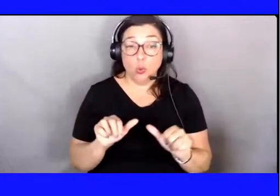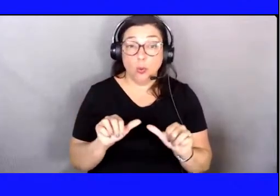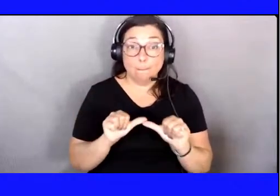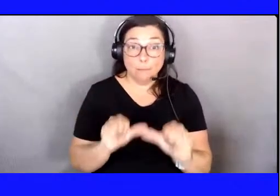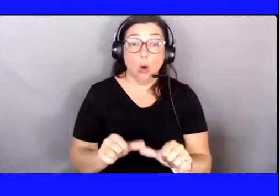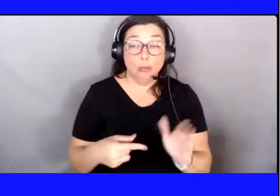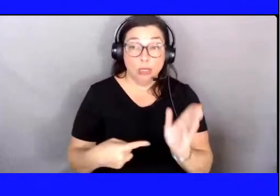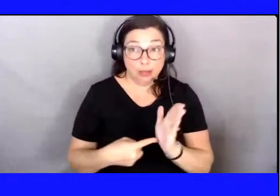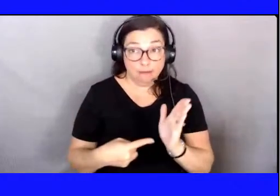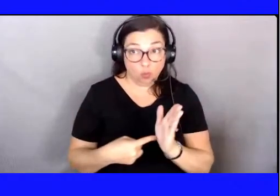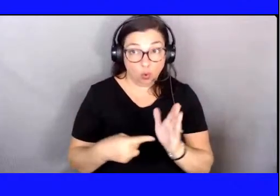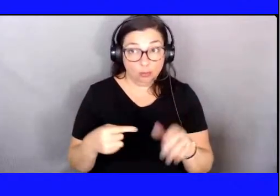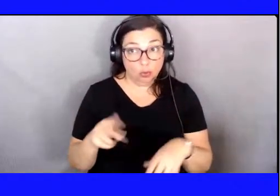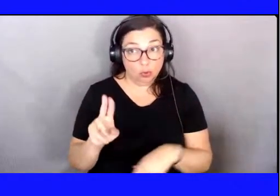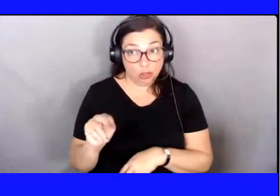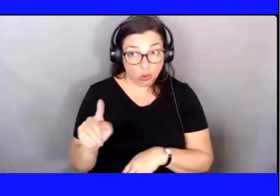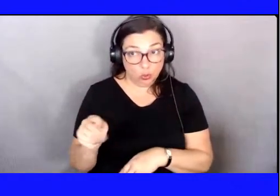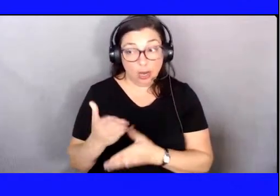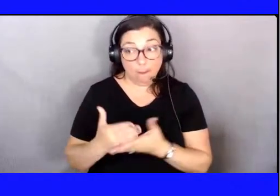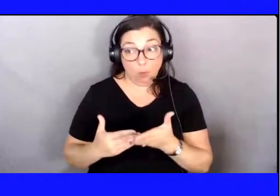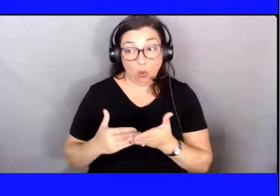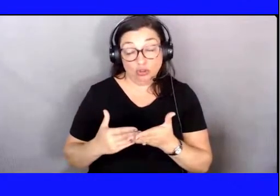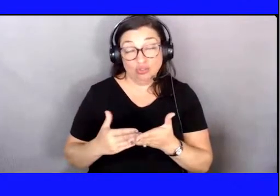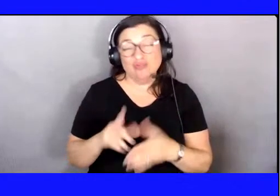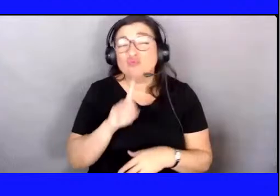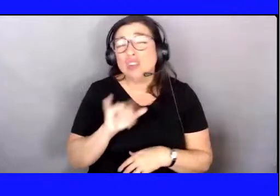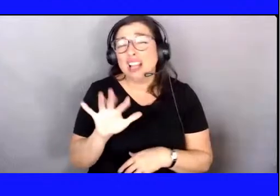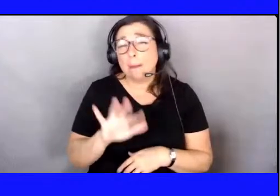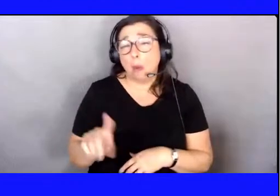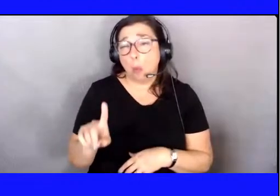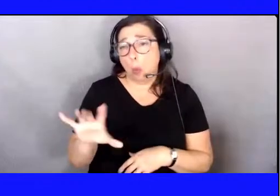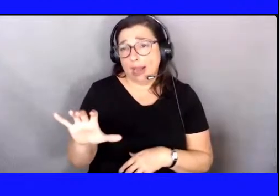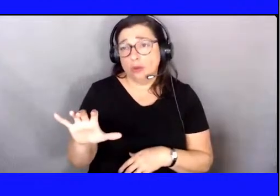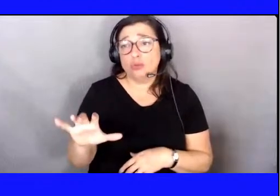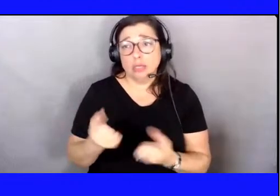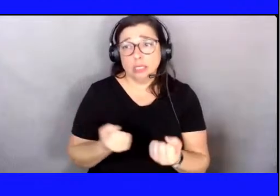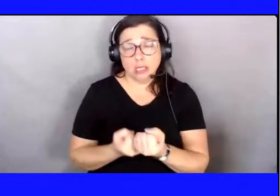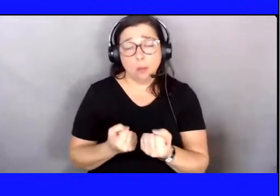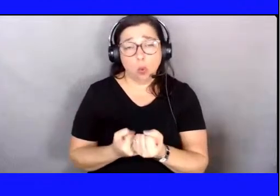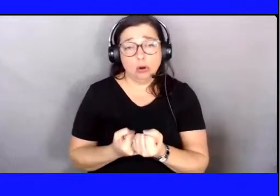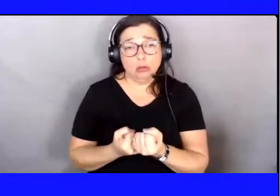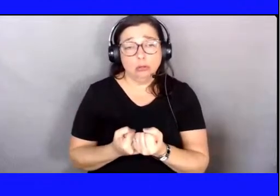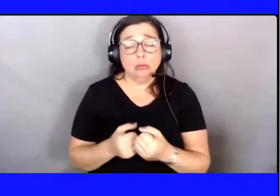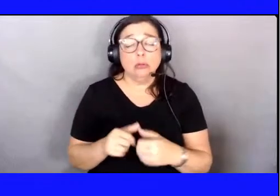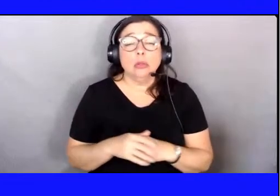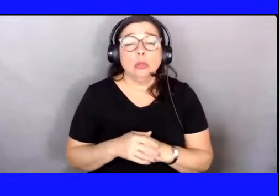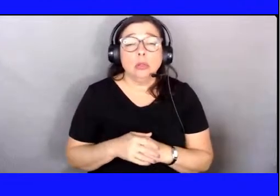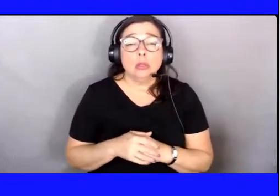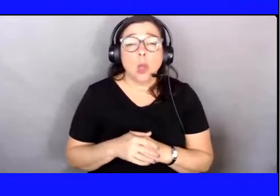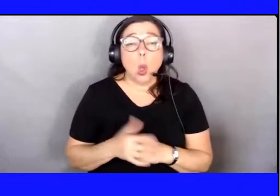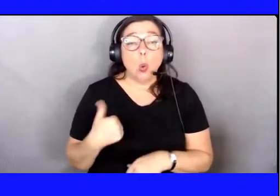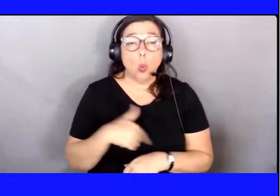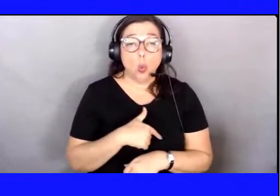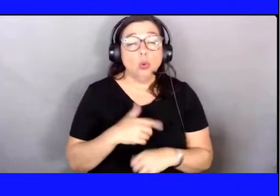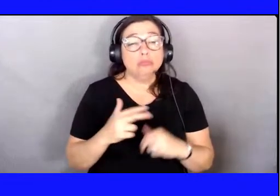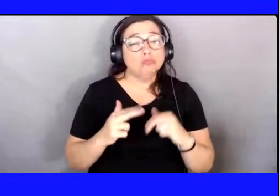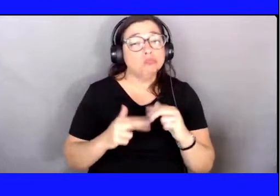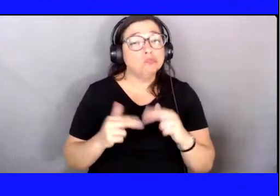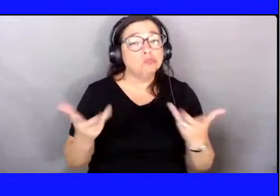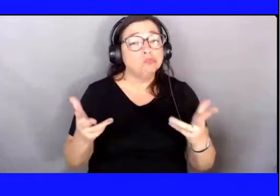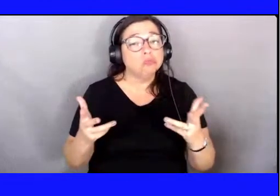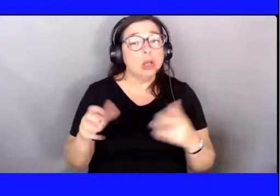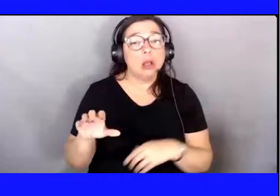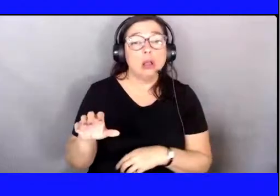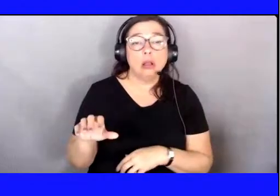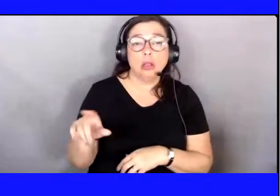affordable and units, a portion of which almost 100 of them are supportive apartments. We have built a core and